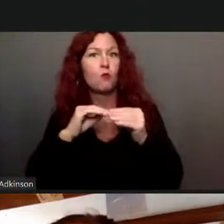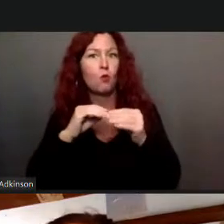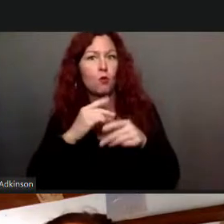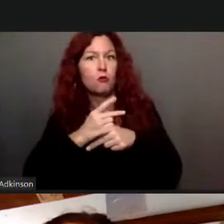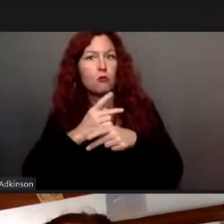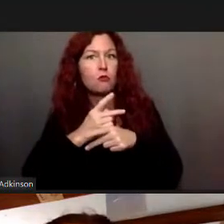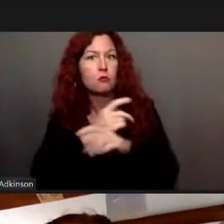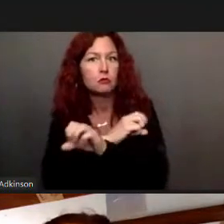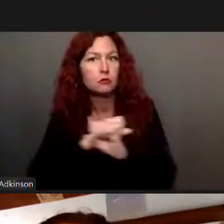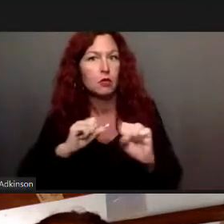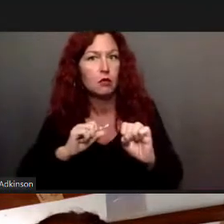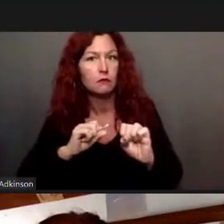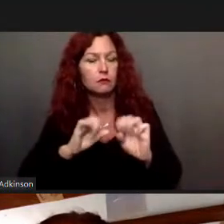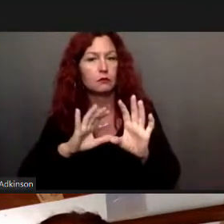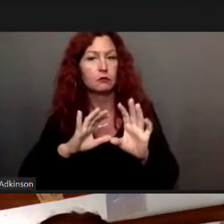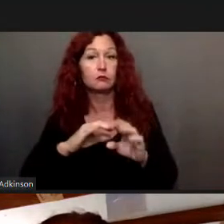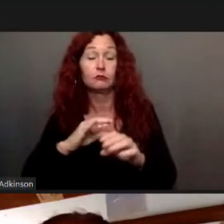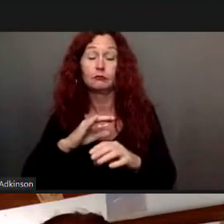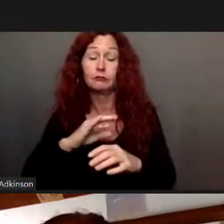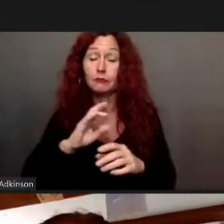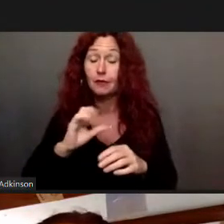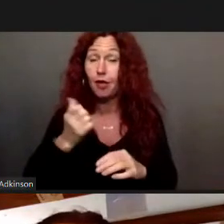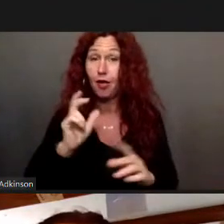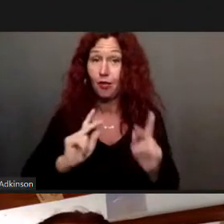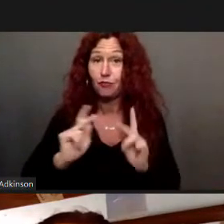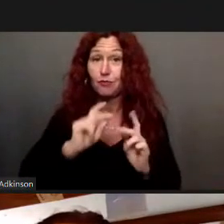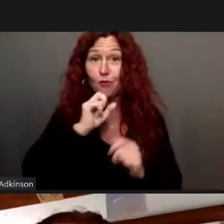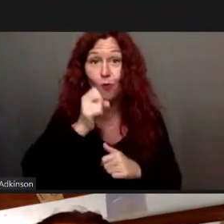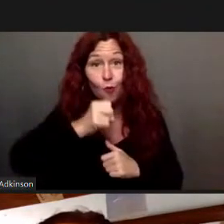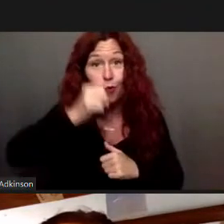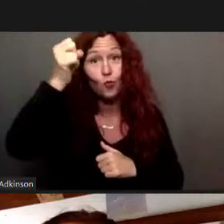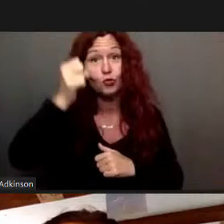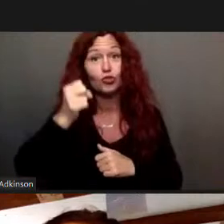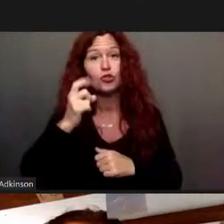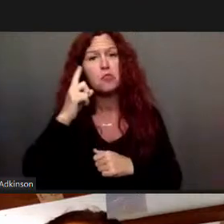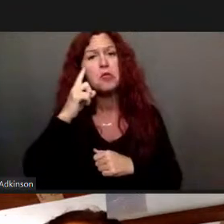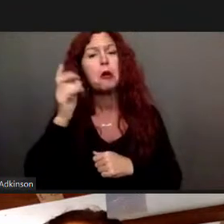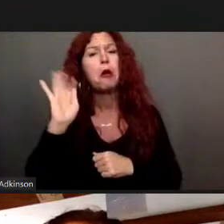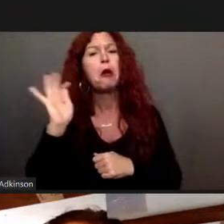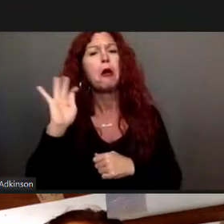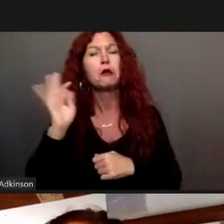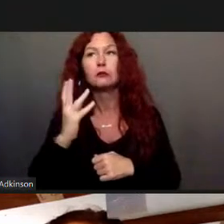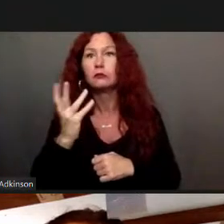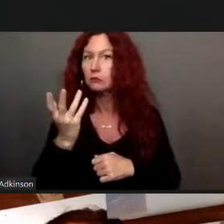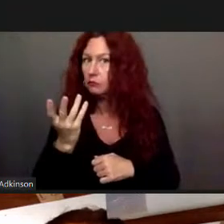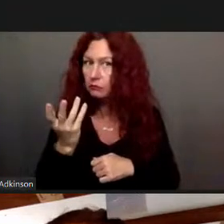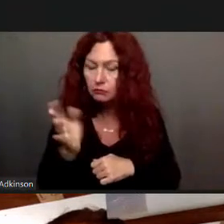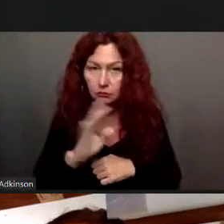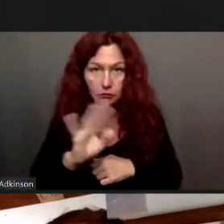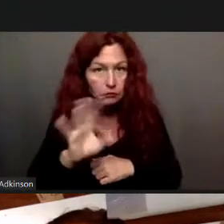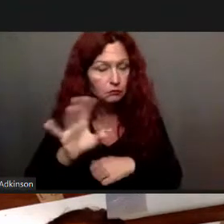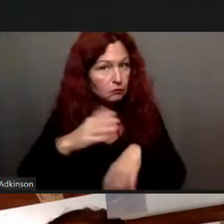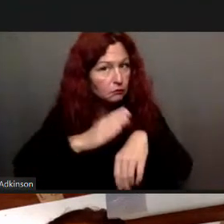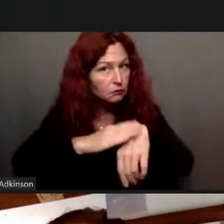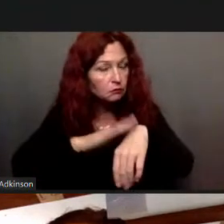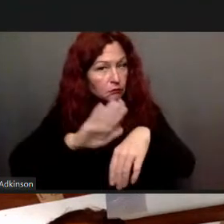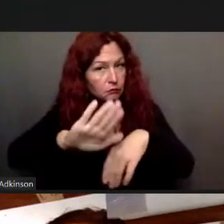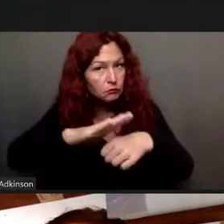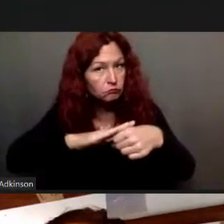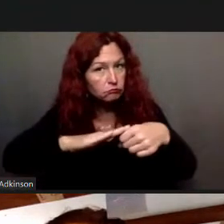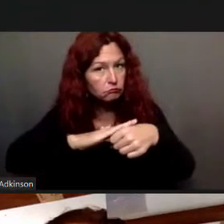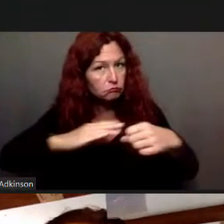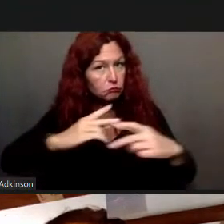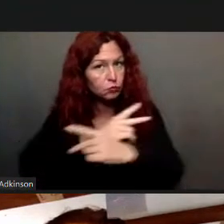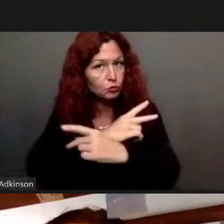the elderly there, hey, you need to be extra careful because there's a lot of COVID-19, a high number of COVID-19 patients in